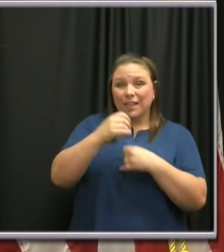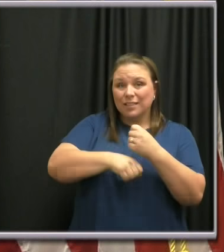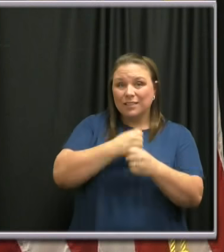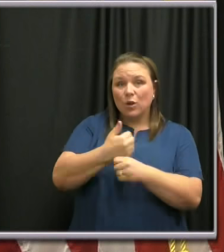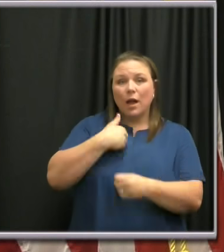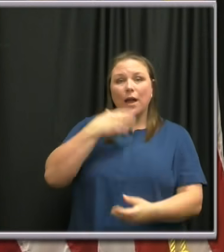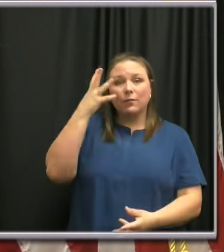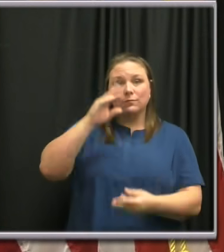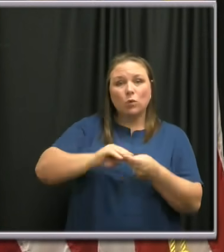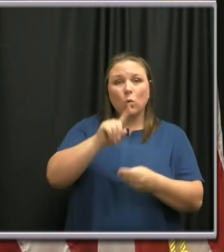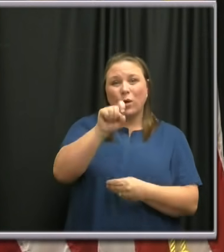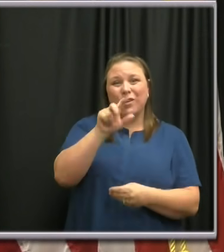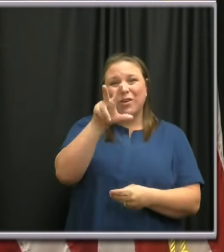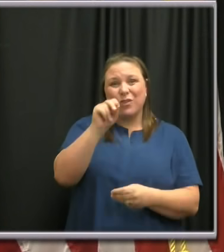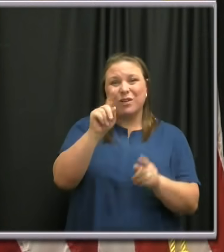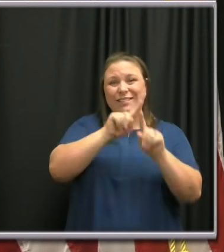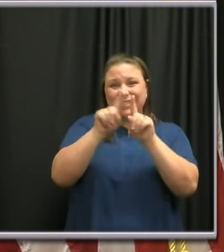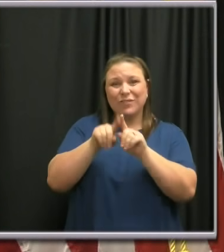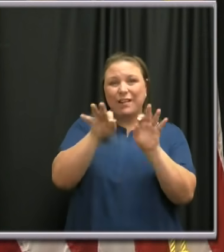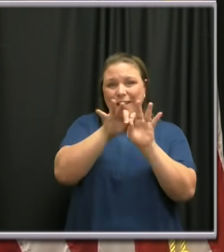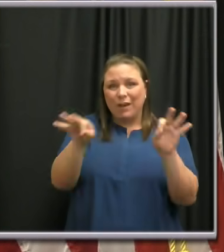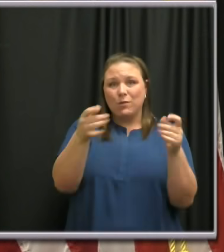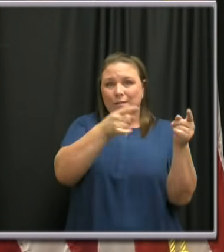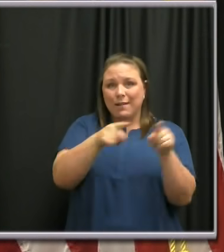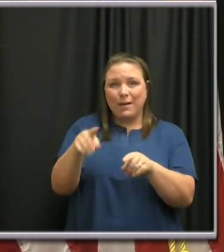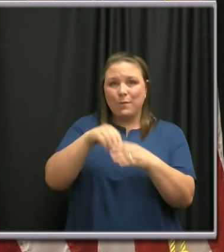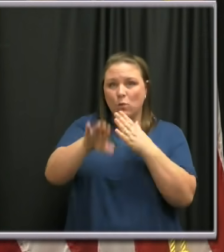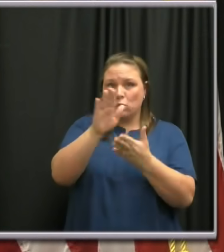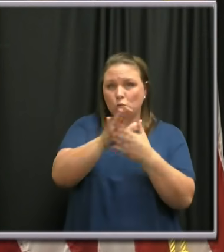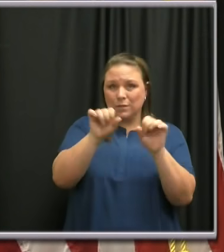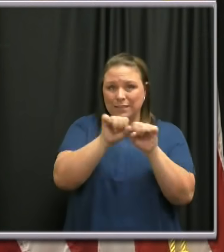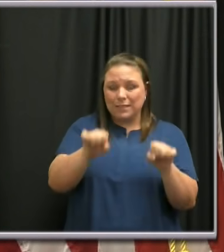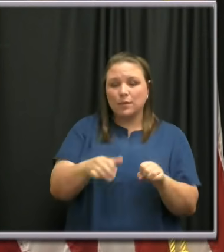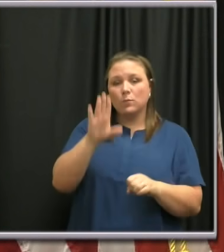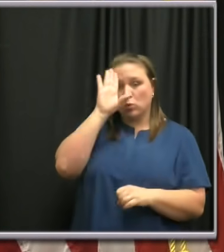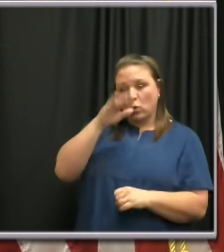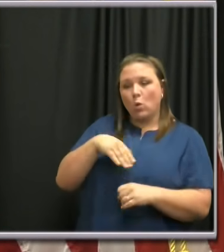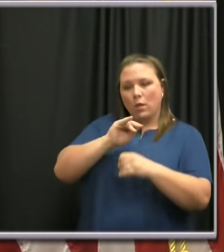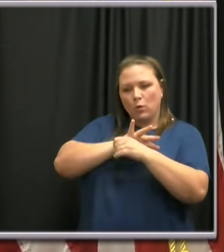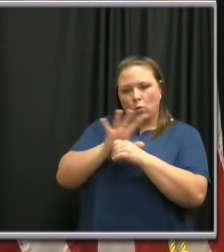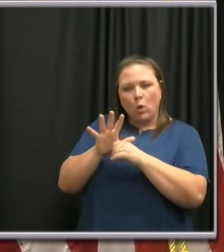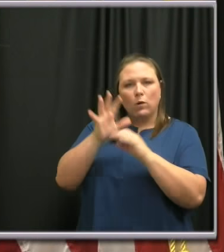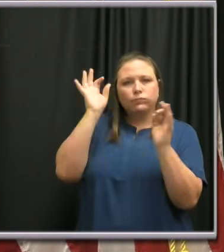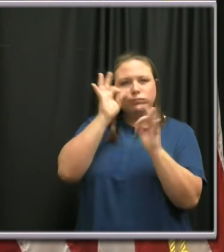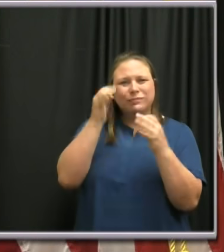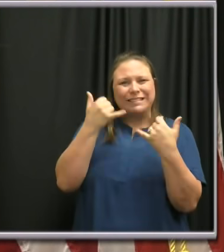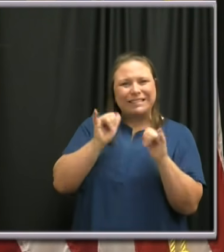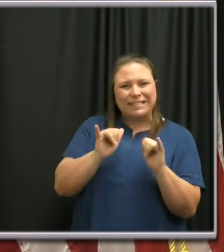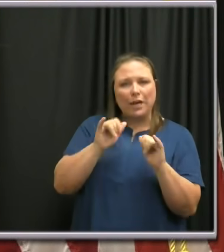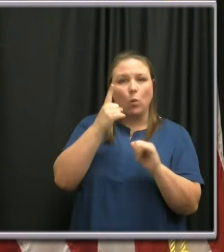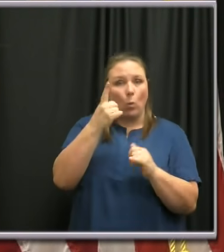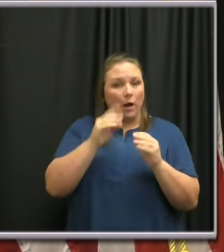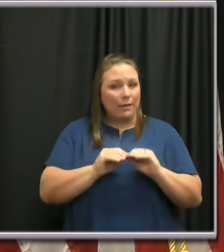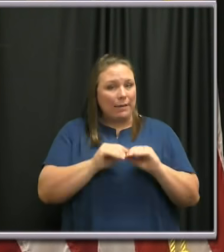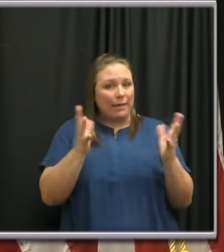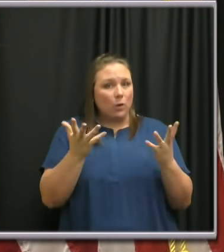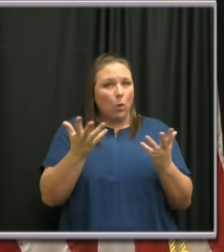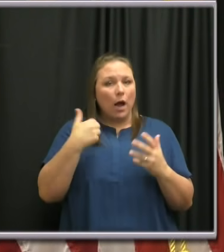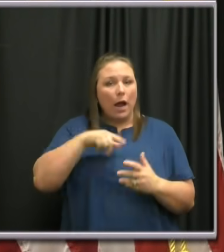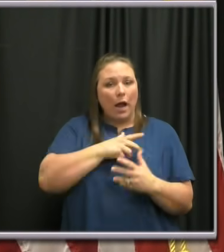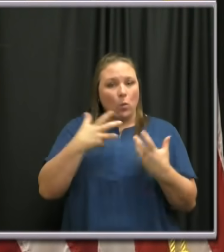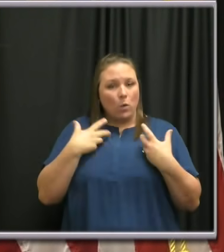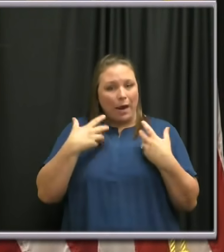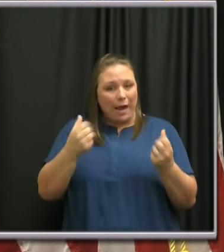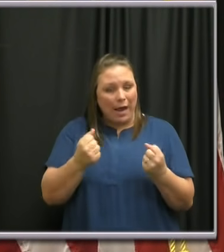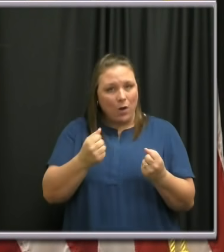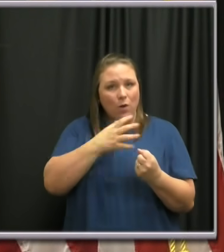our school system. While much remains unknown about the coronavirus, one thing is very clear. Our personal health and well-being